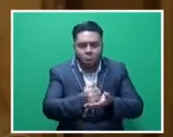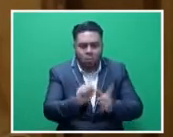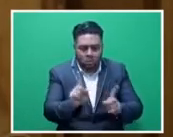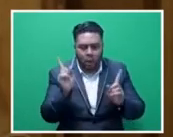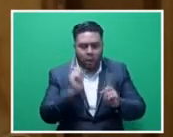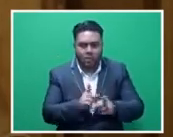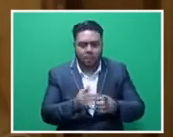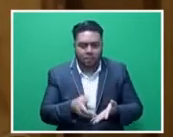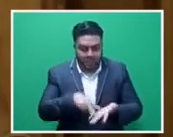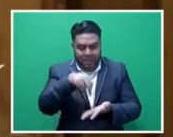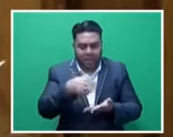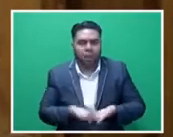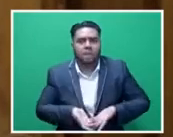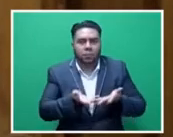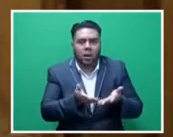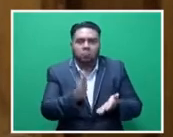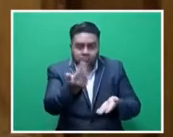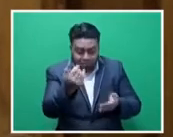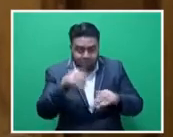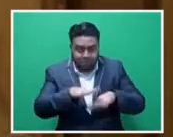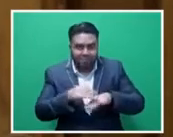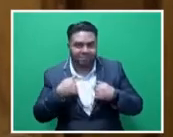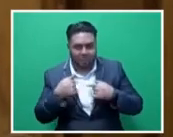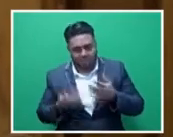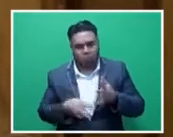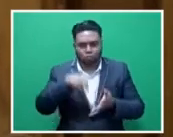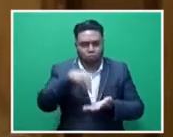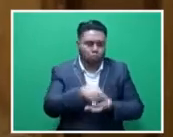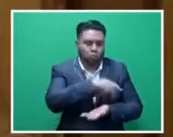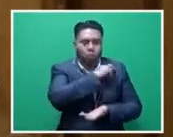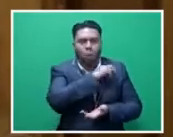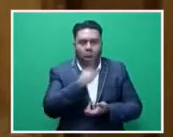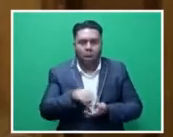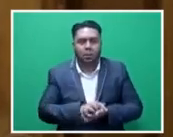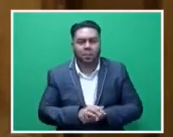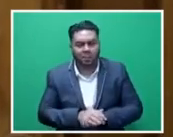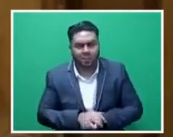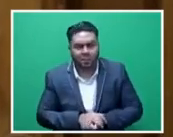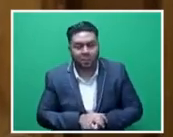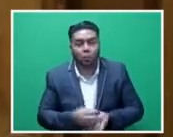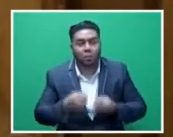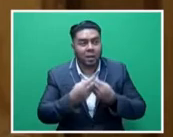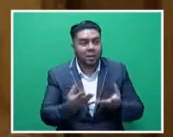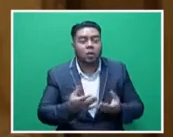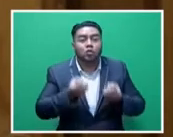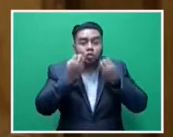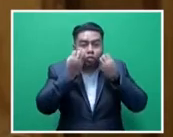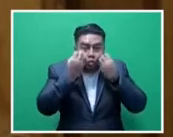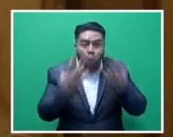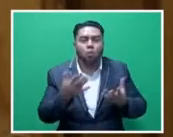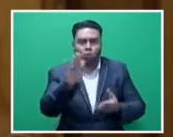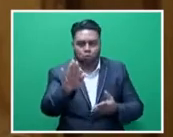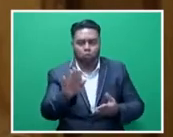do to these people. I remember in 2015, I stand to be corrected, we started an initiative, Show You Care